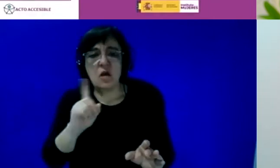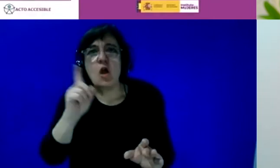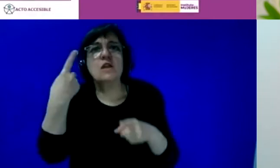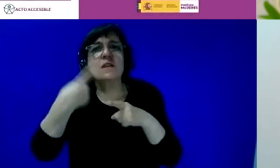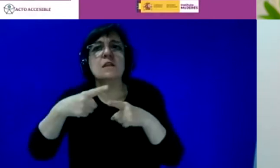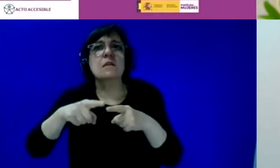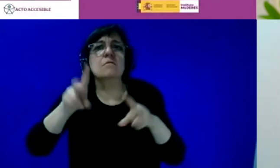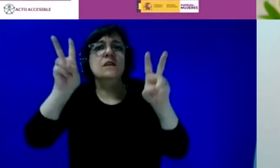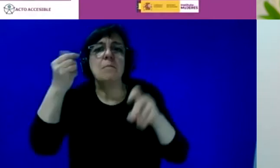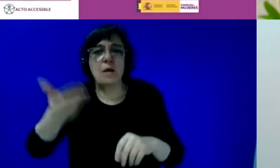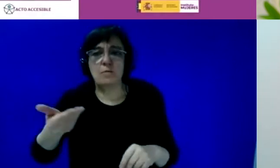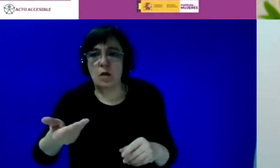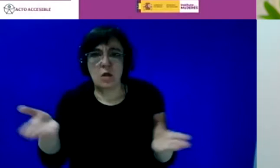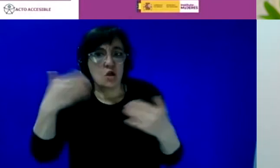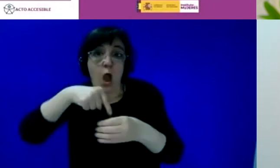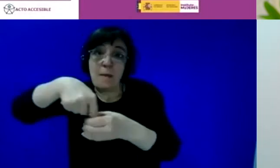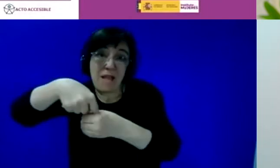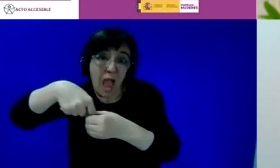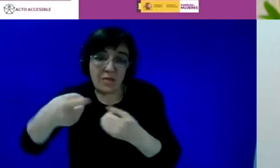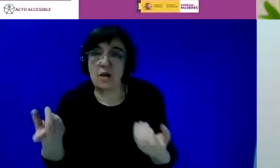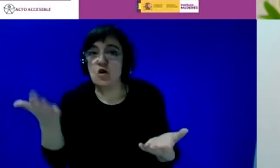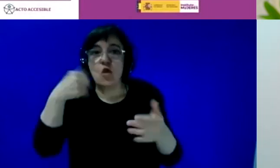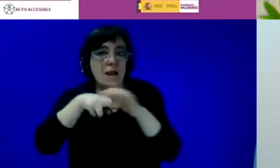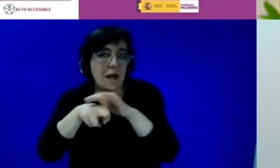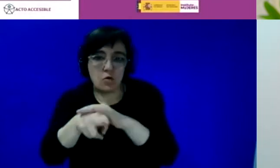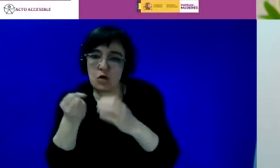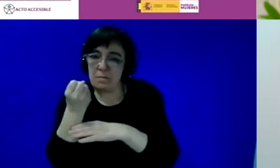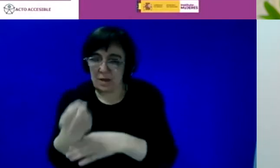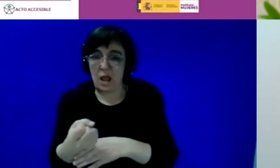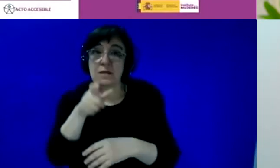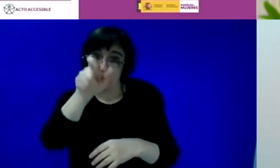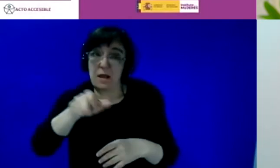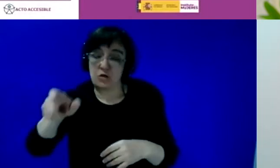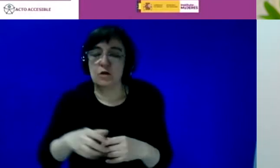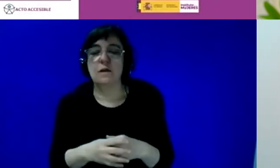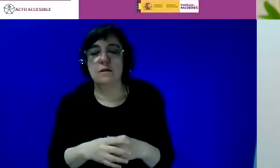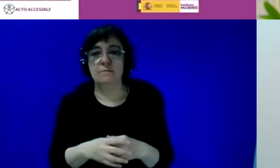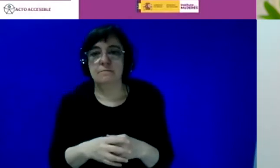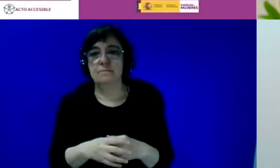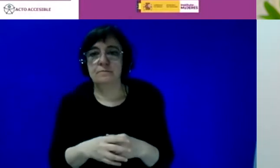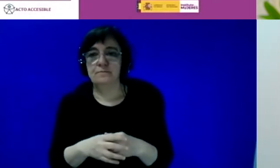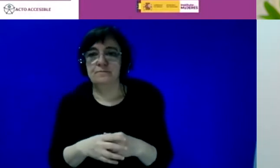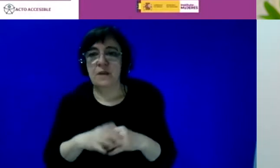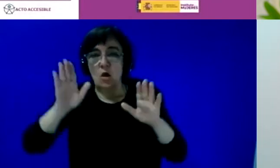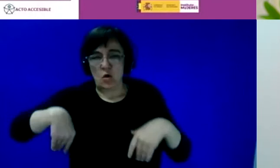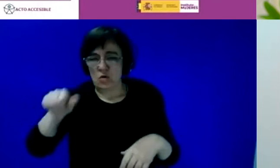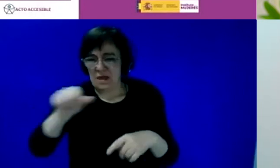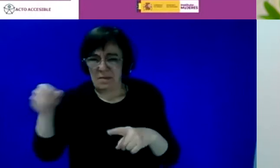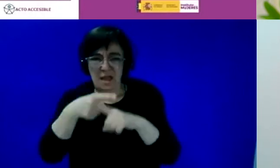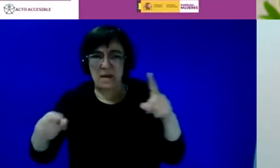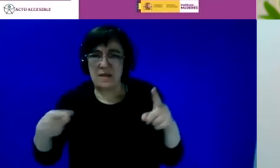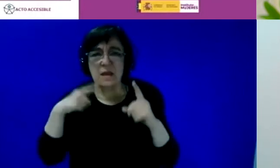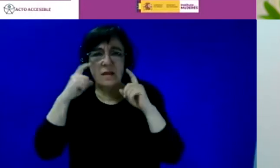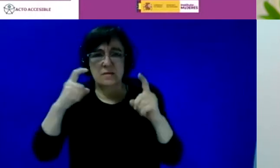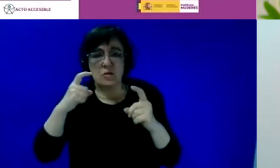is also why we are trying for the last week and a half to get also support to our friends in